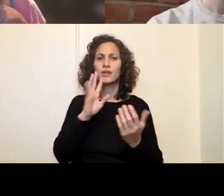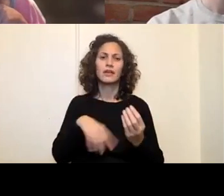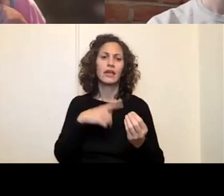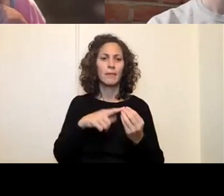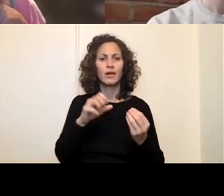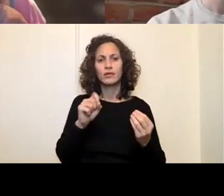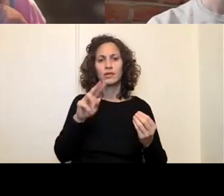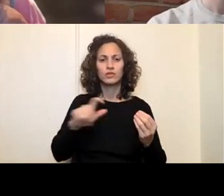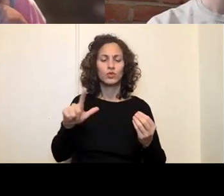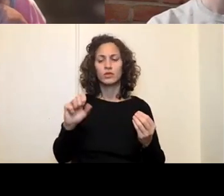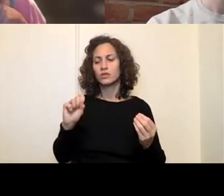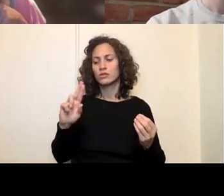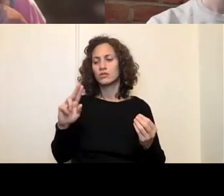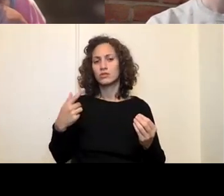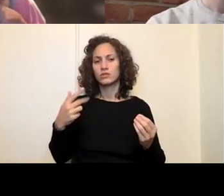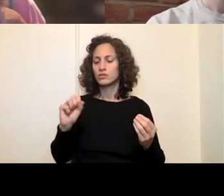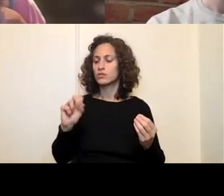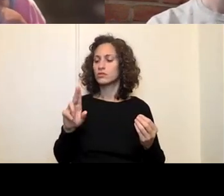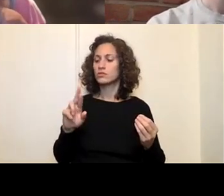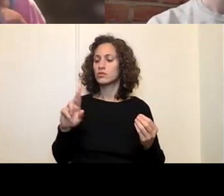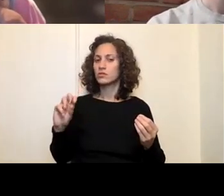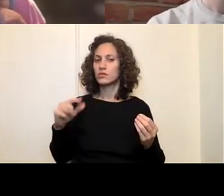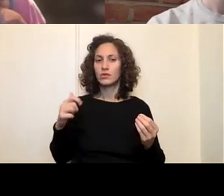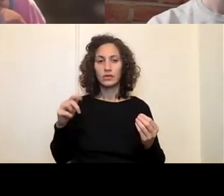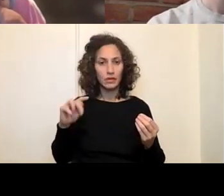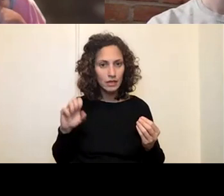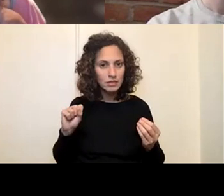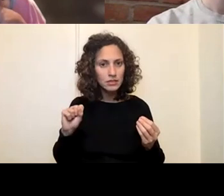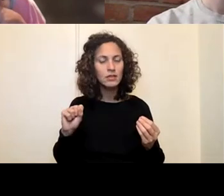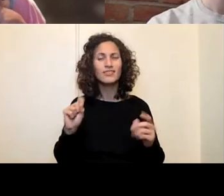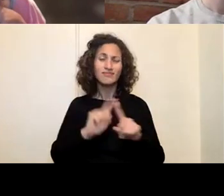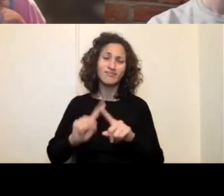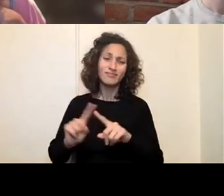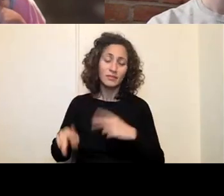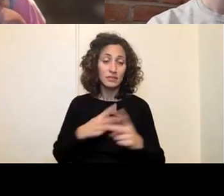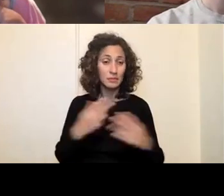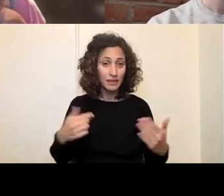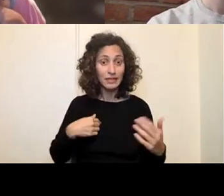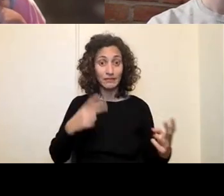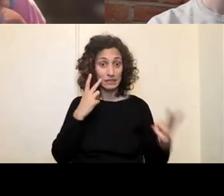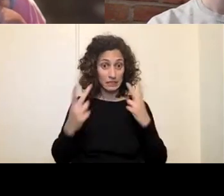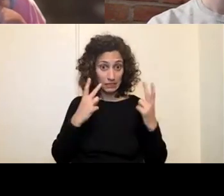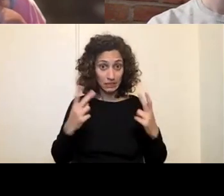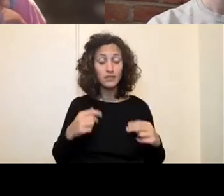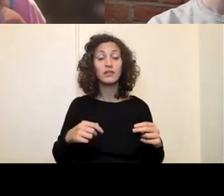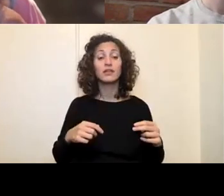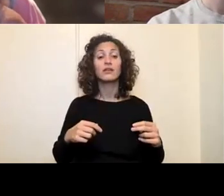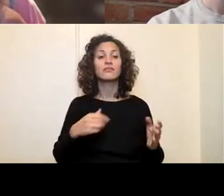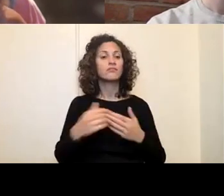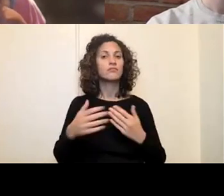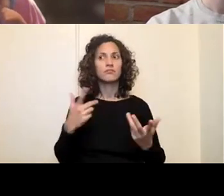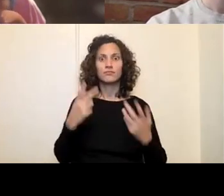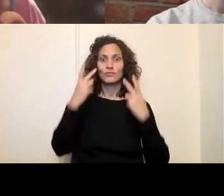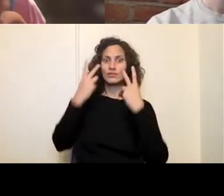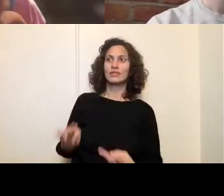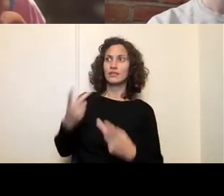surrogates or all of those type of things, I have seen you know, even if it's portrayed in the media,